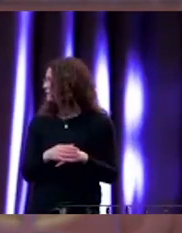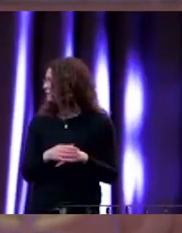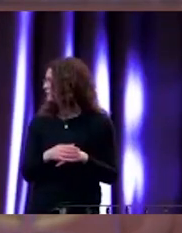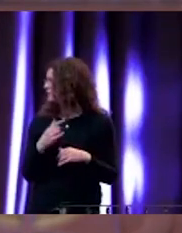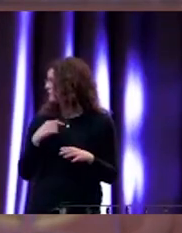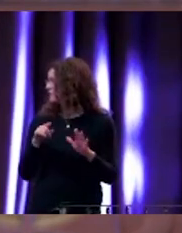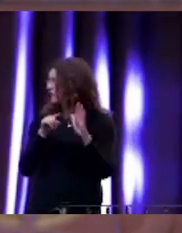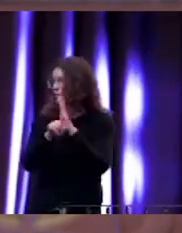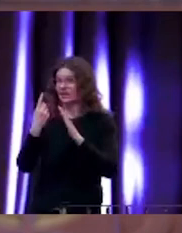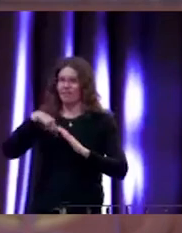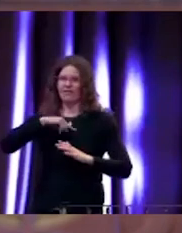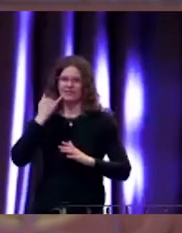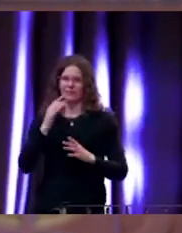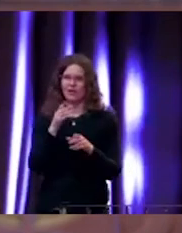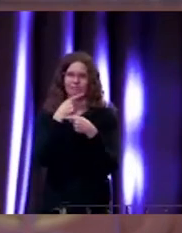But